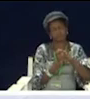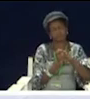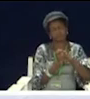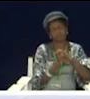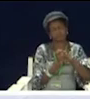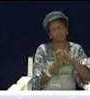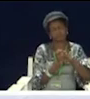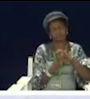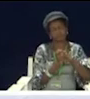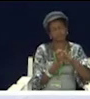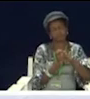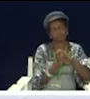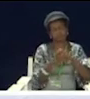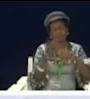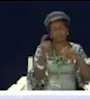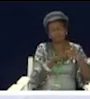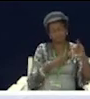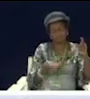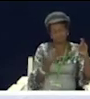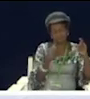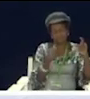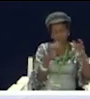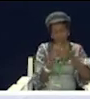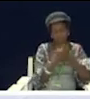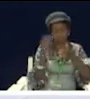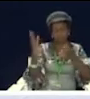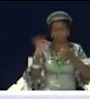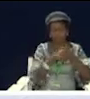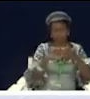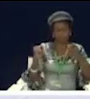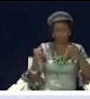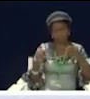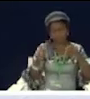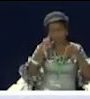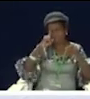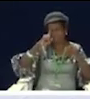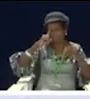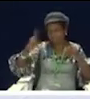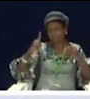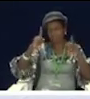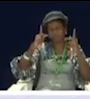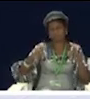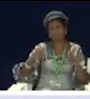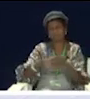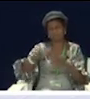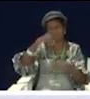The Lord said there is a genius in the house tonight.